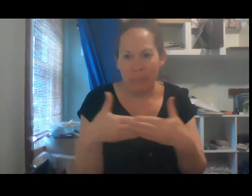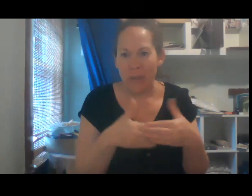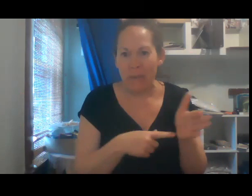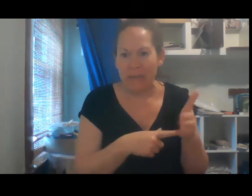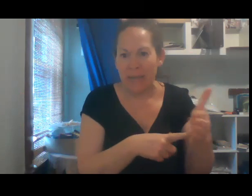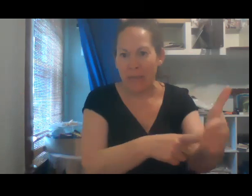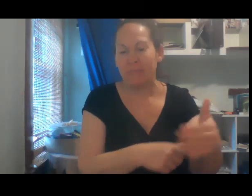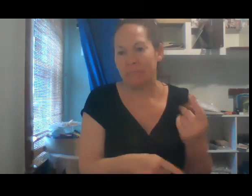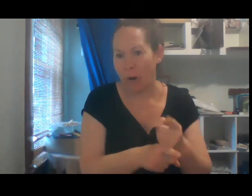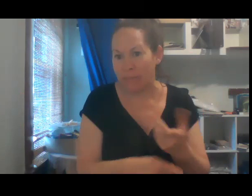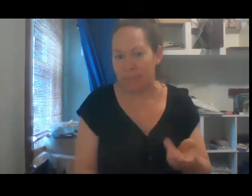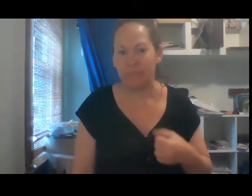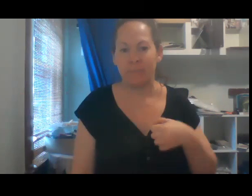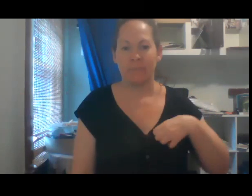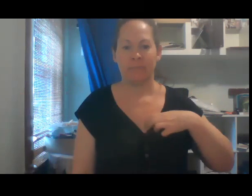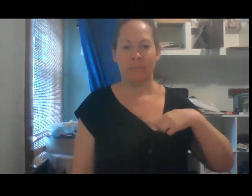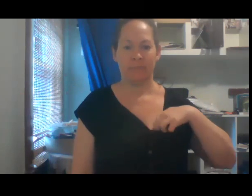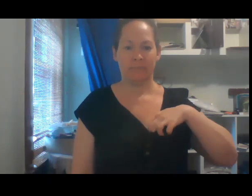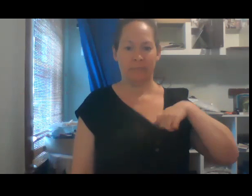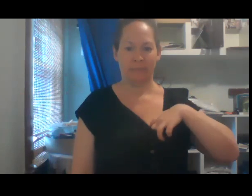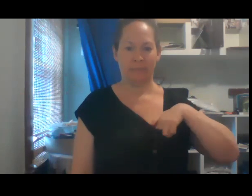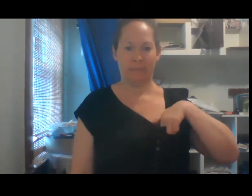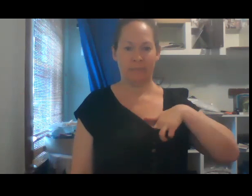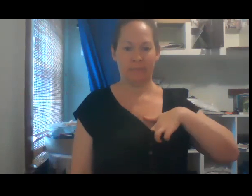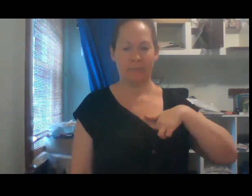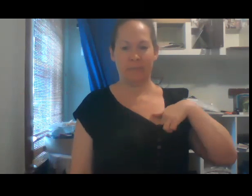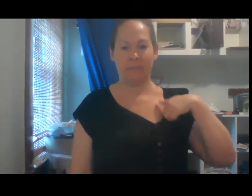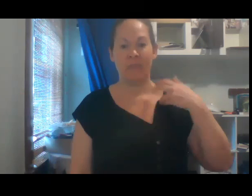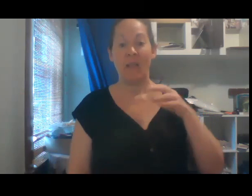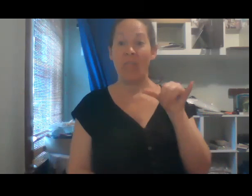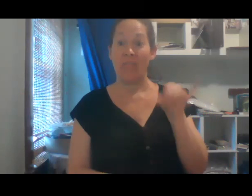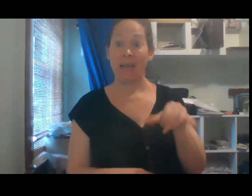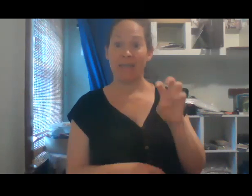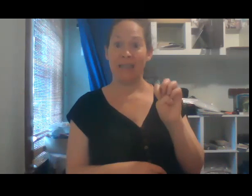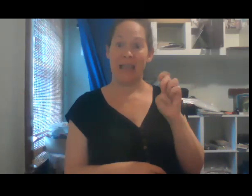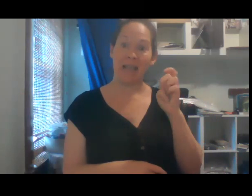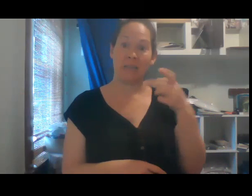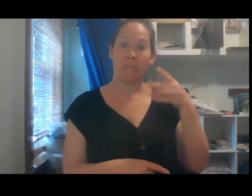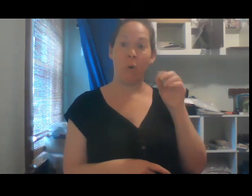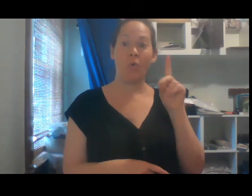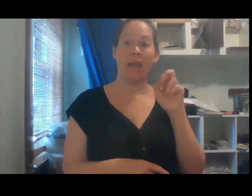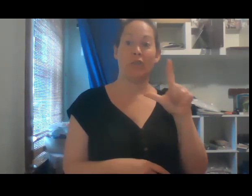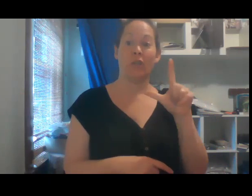right? And so they propagate, and that's an exponential model. And so